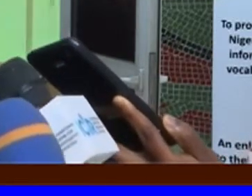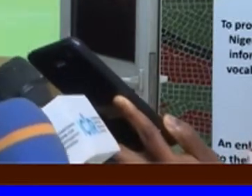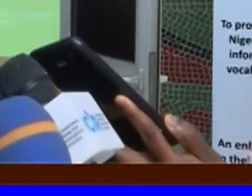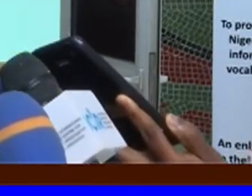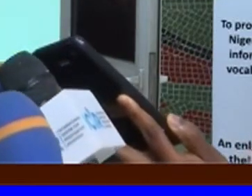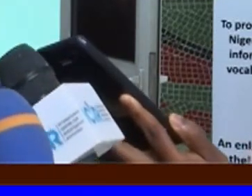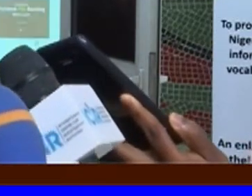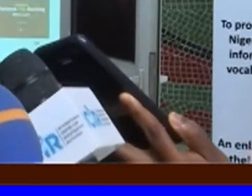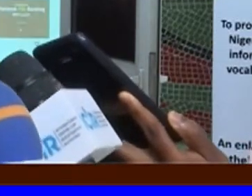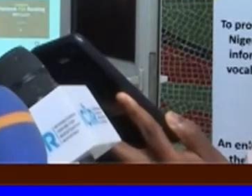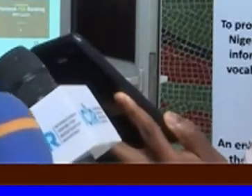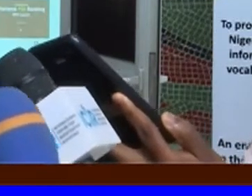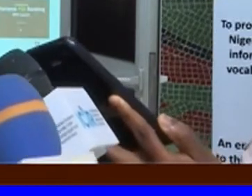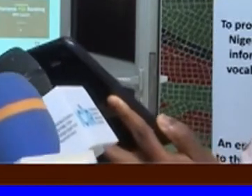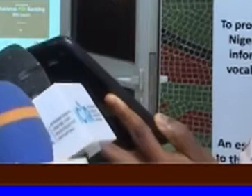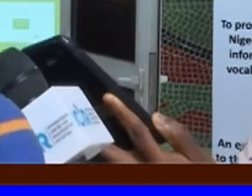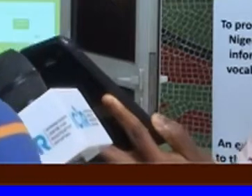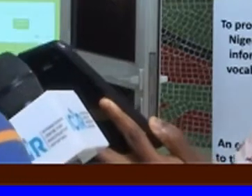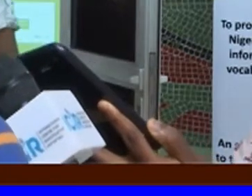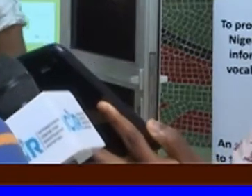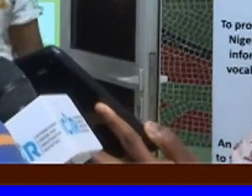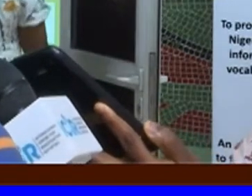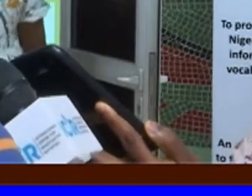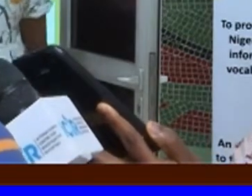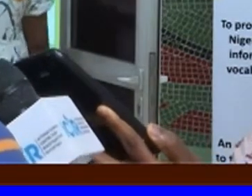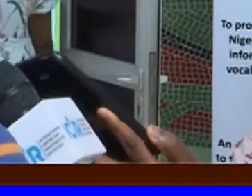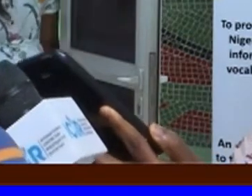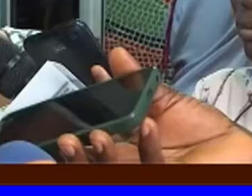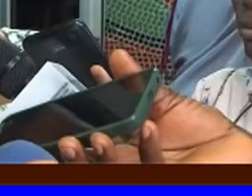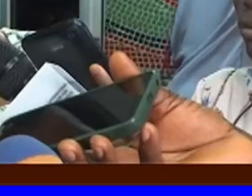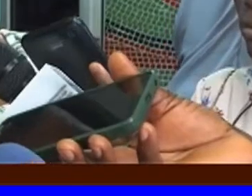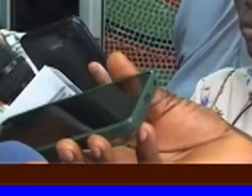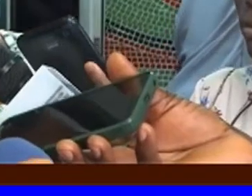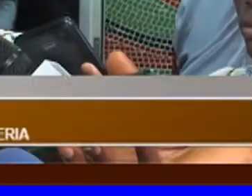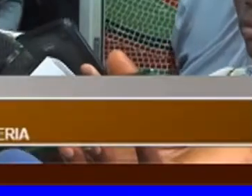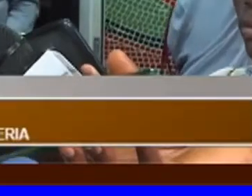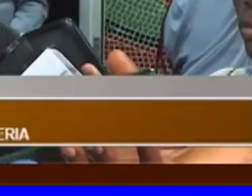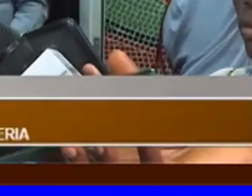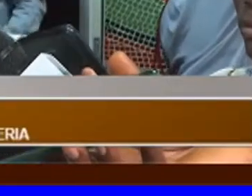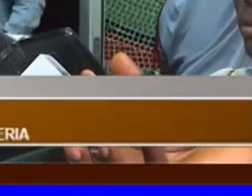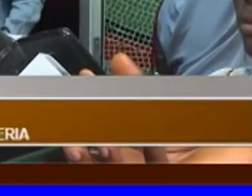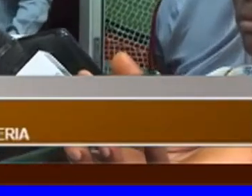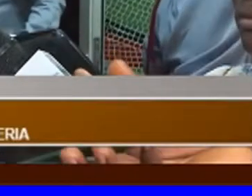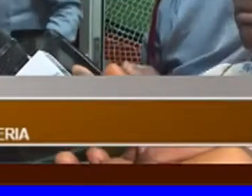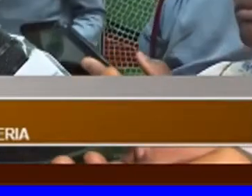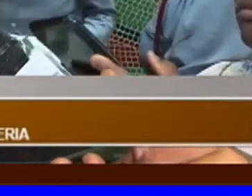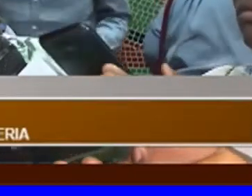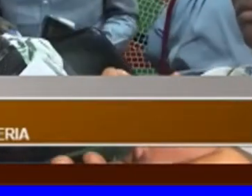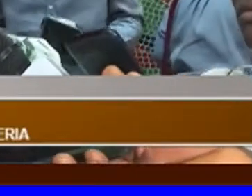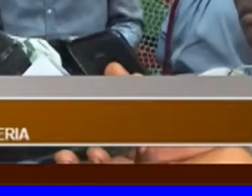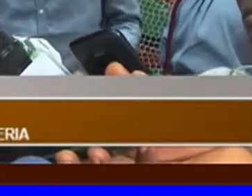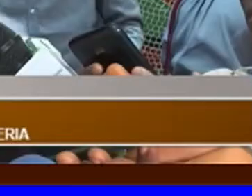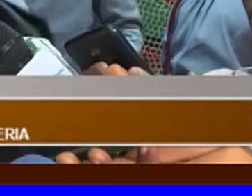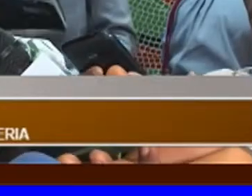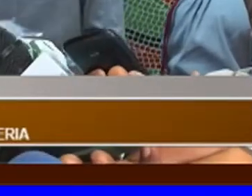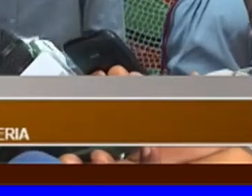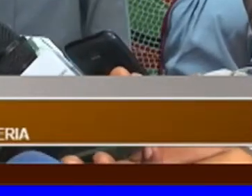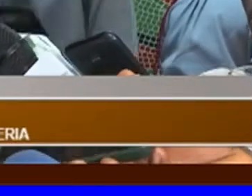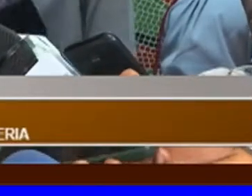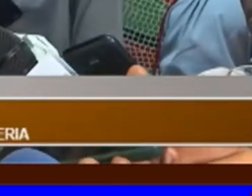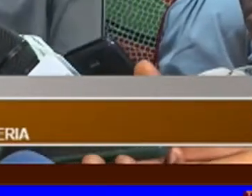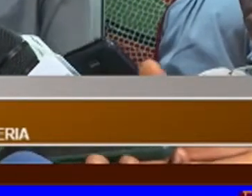to the public domain for the general public to make use of. If the public service rules can be updated to include the Freedom of Information